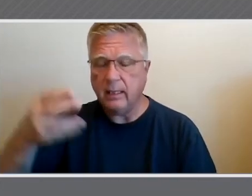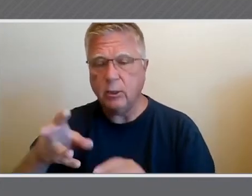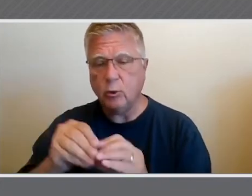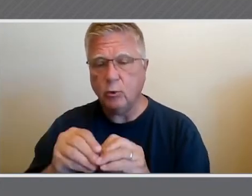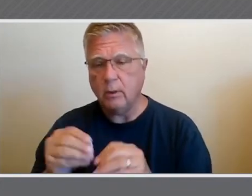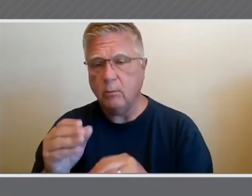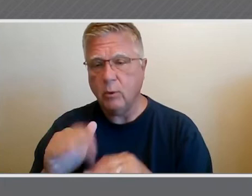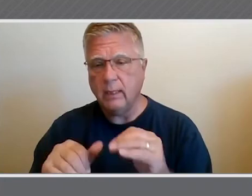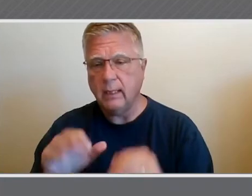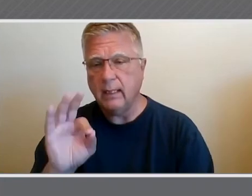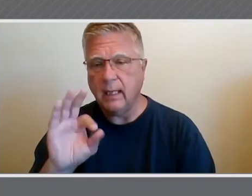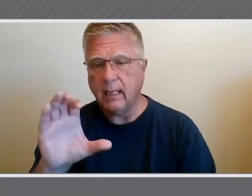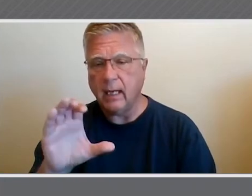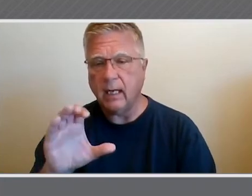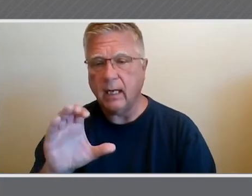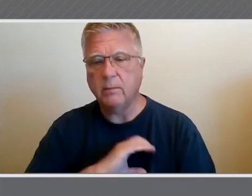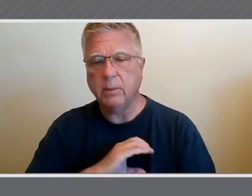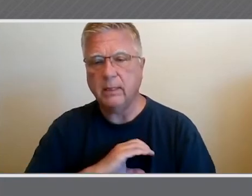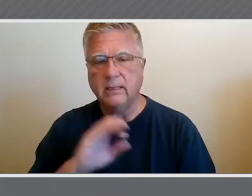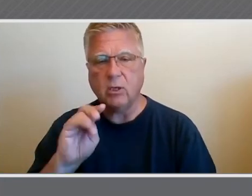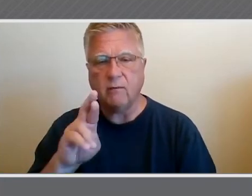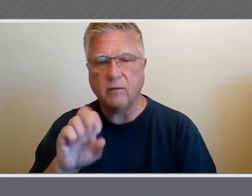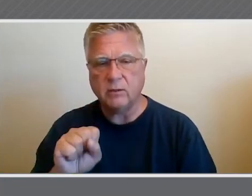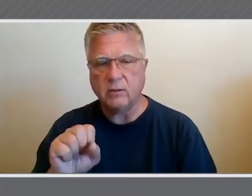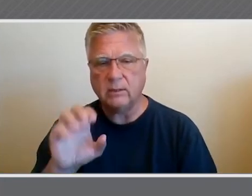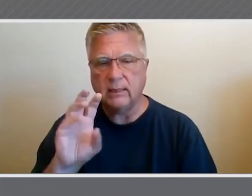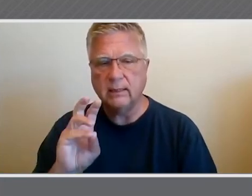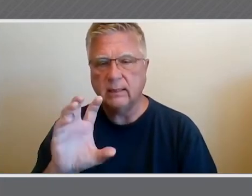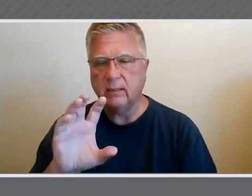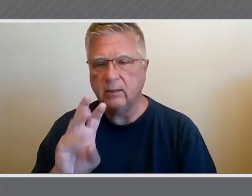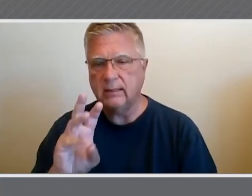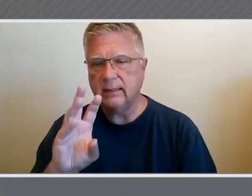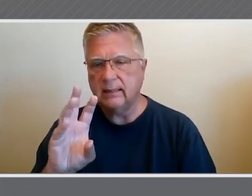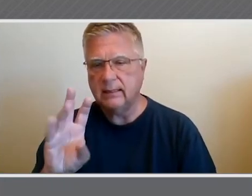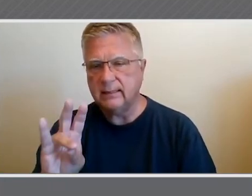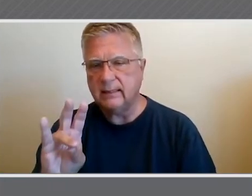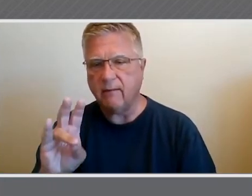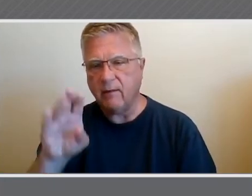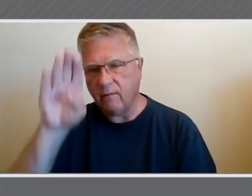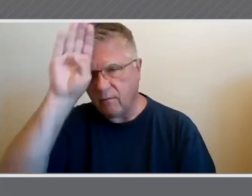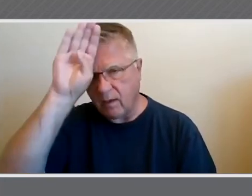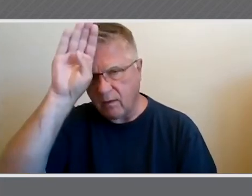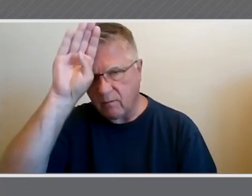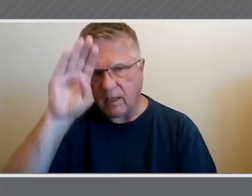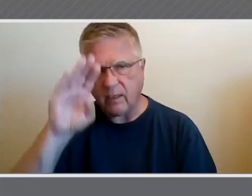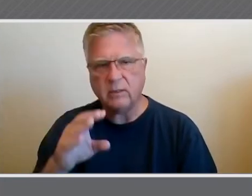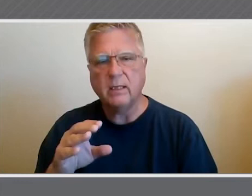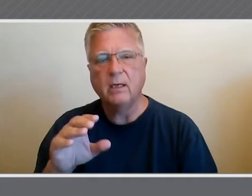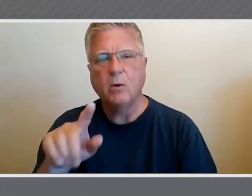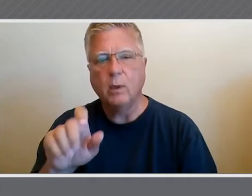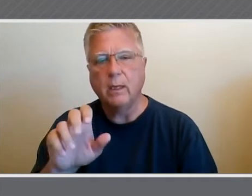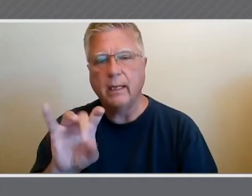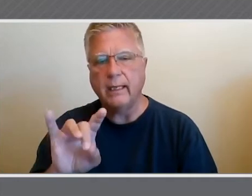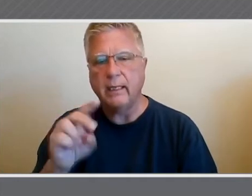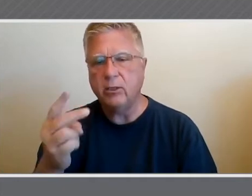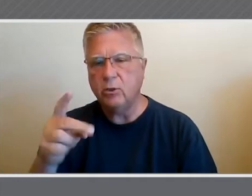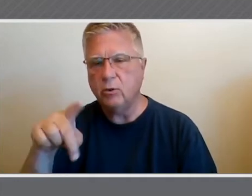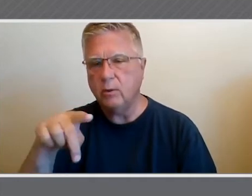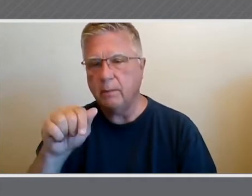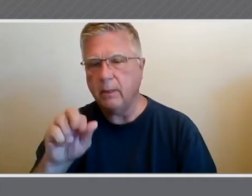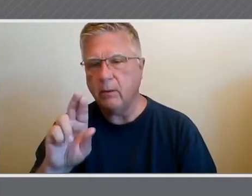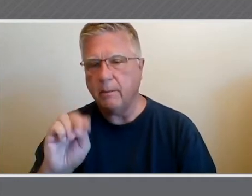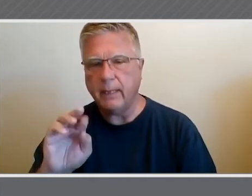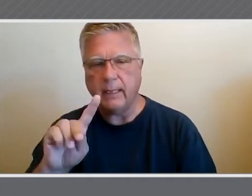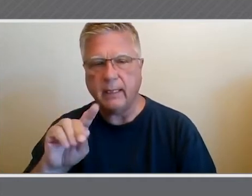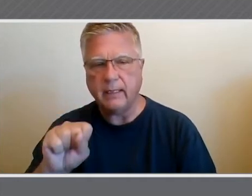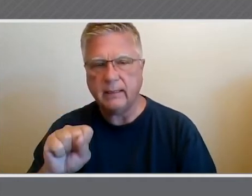police officers, 667 firefighters, 182 paramedics, 28 emergency